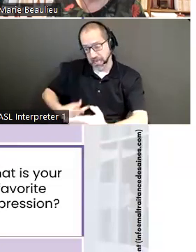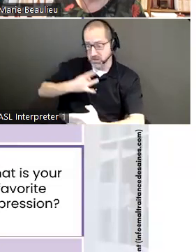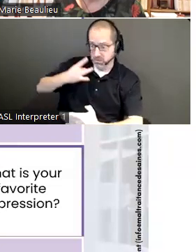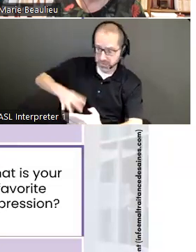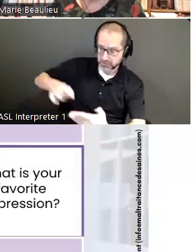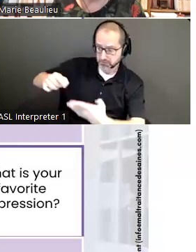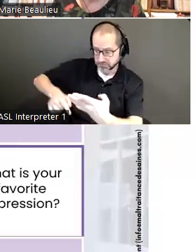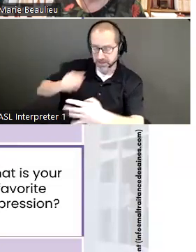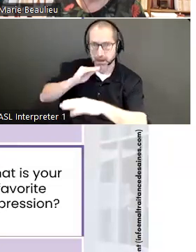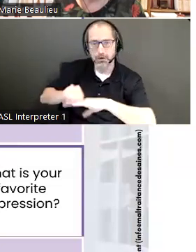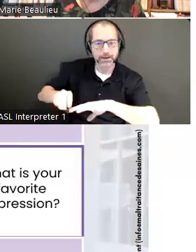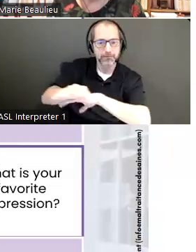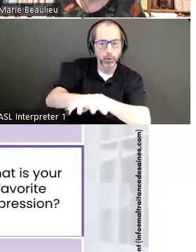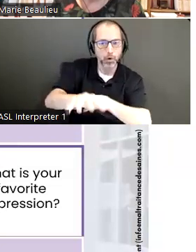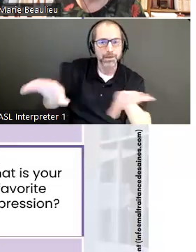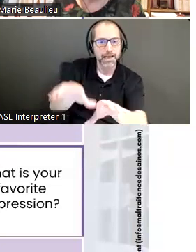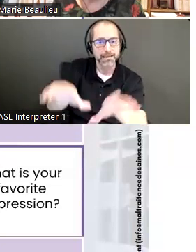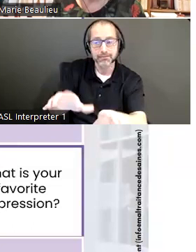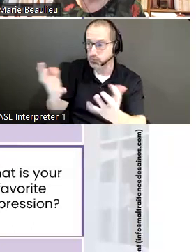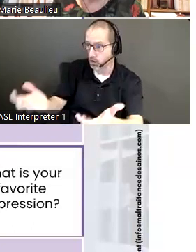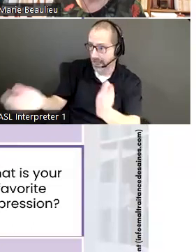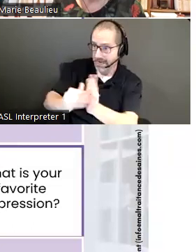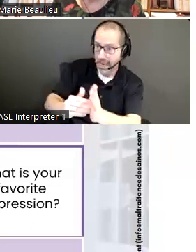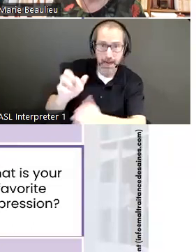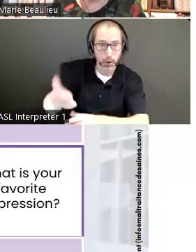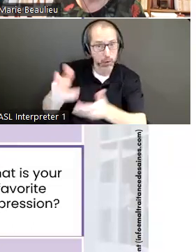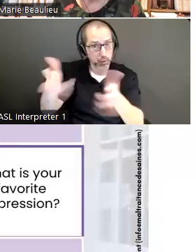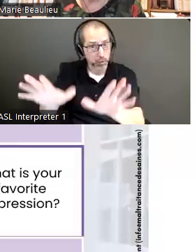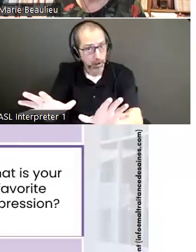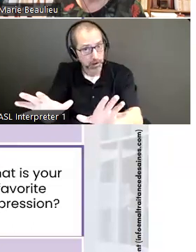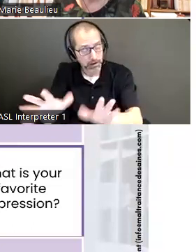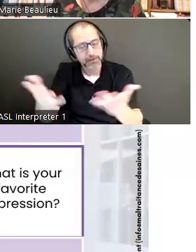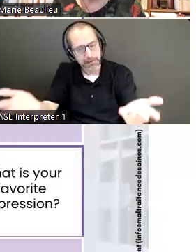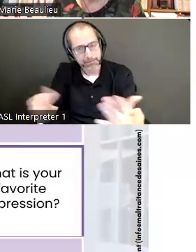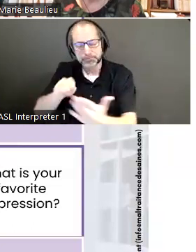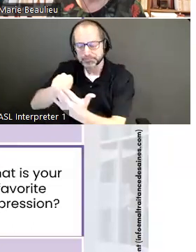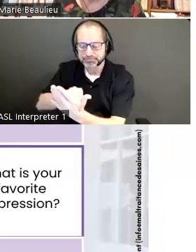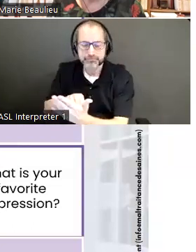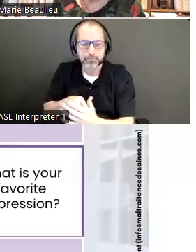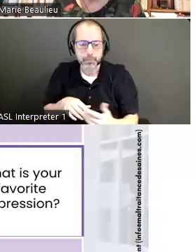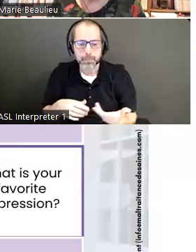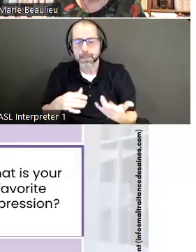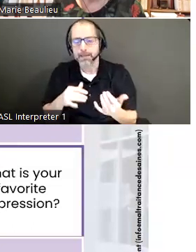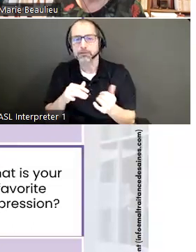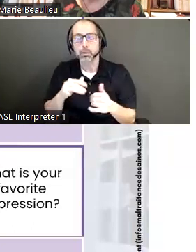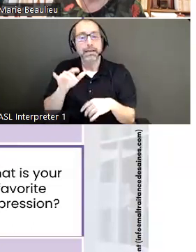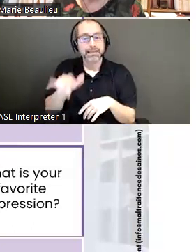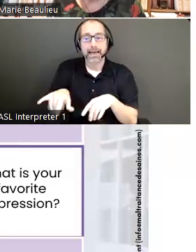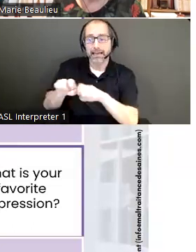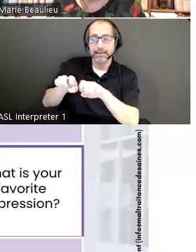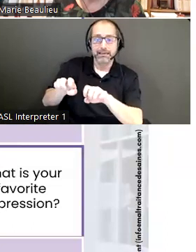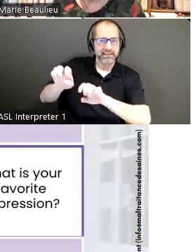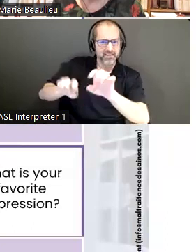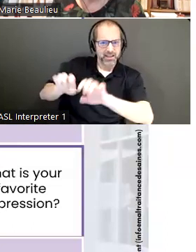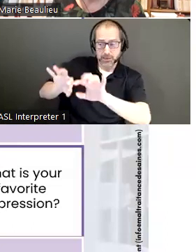activity to do again? And if so, what should be done differently? How can it be improved? So this allows